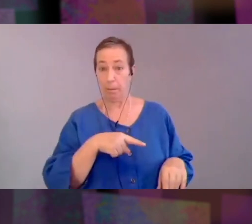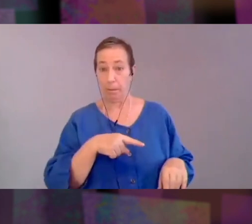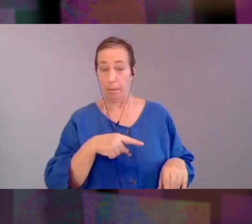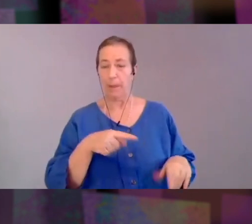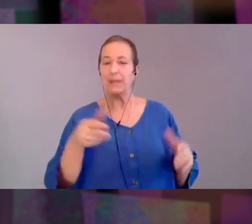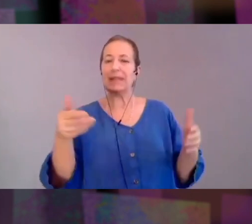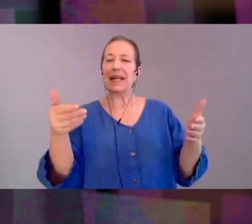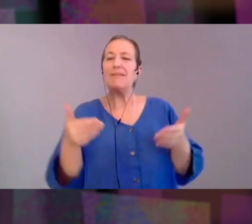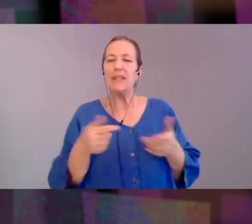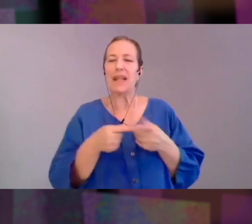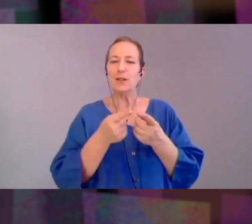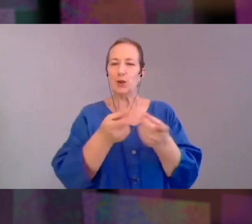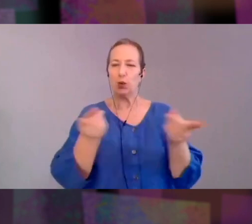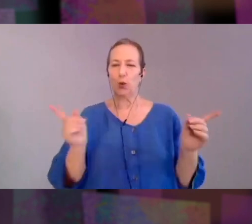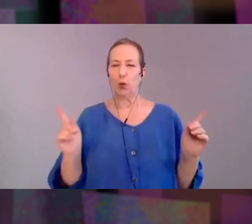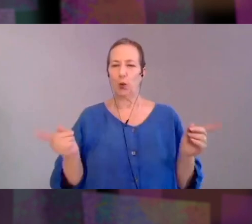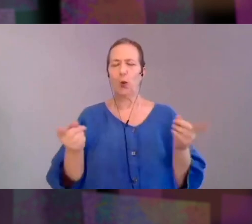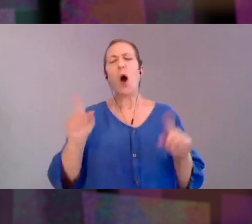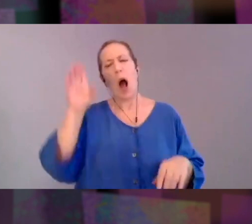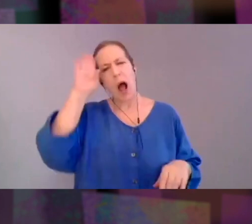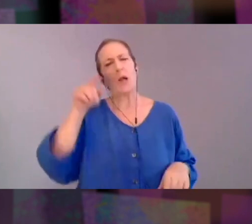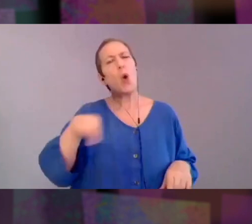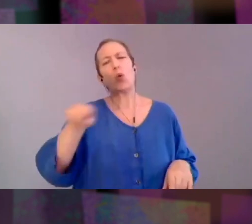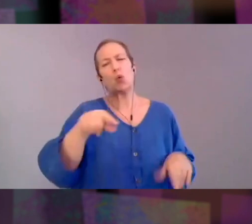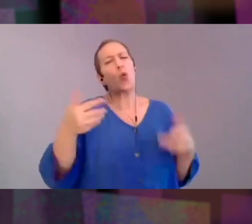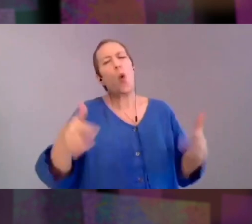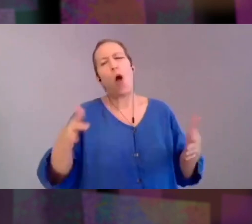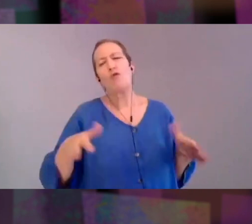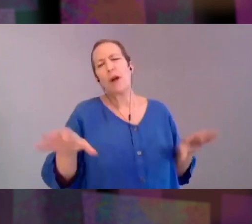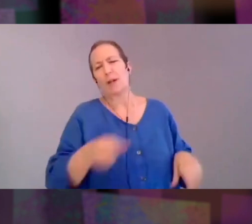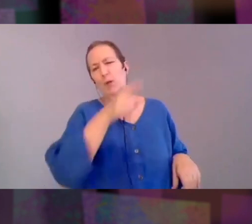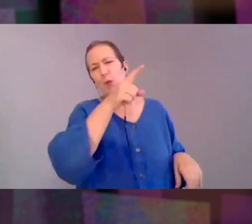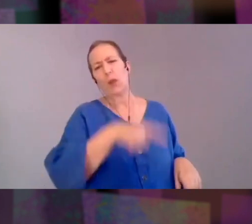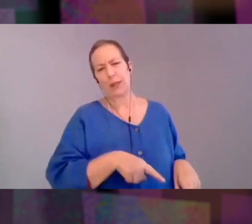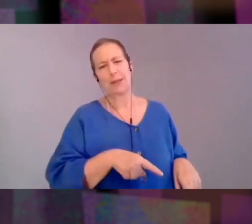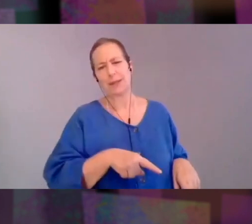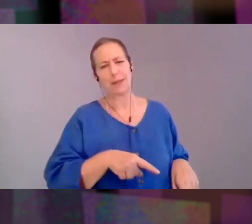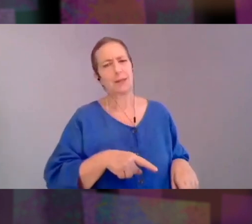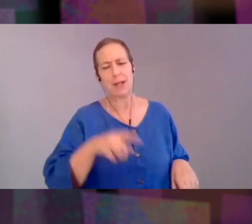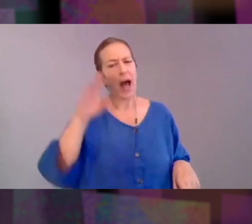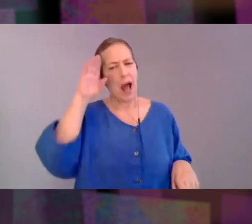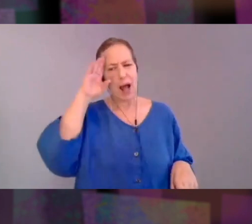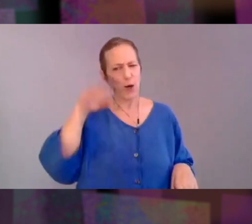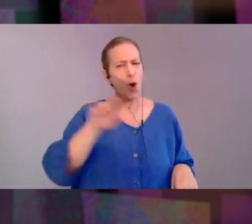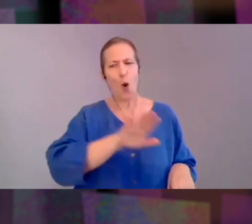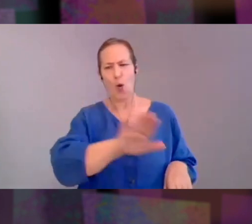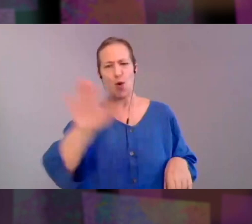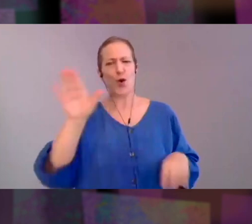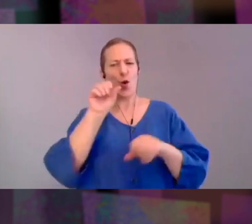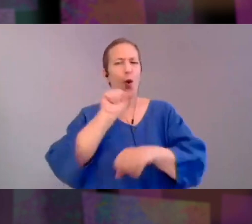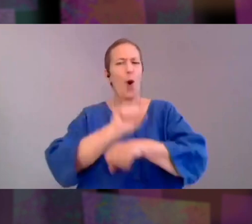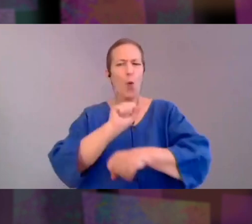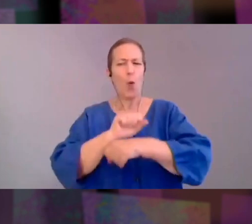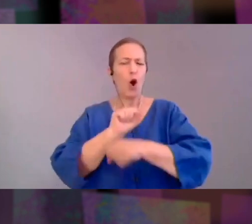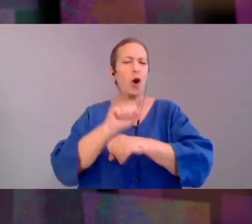know is happening in this network, from artists and partners who are so steeped in the work they are beyond these invitations,